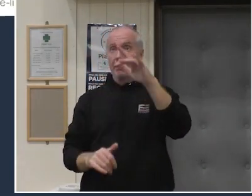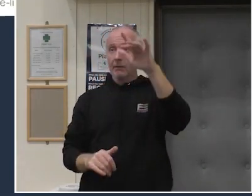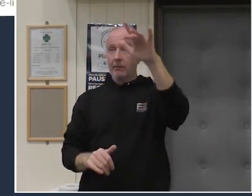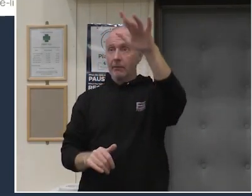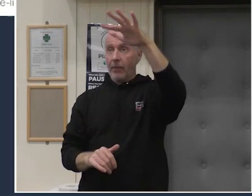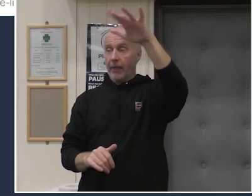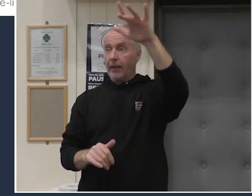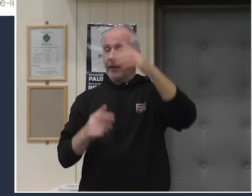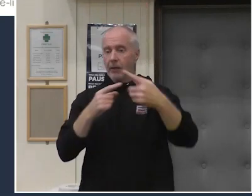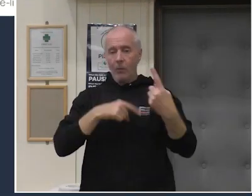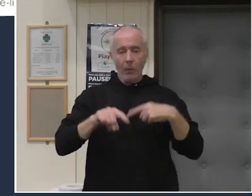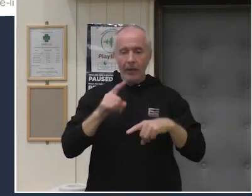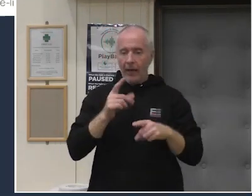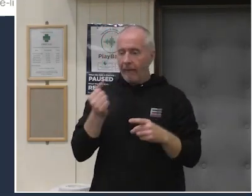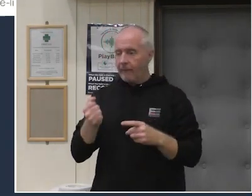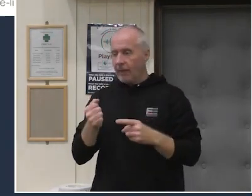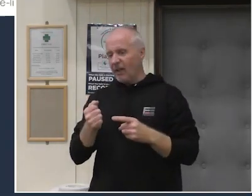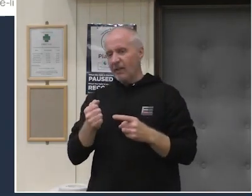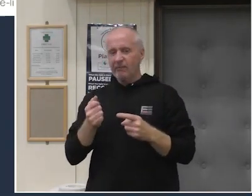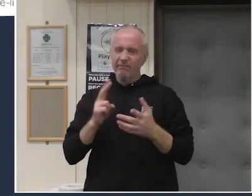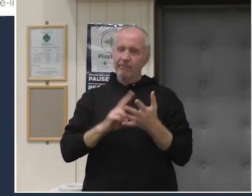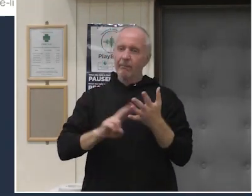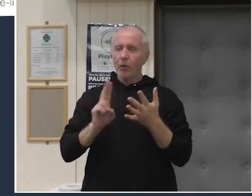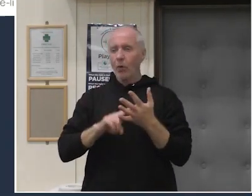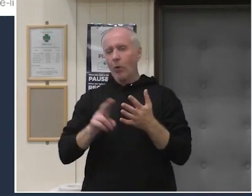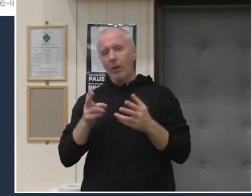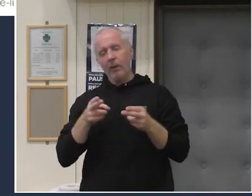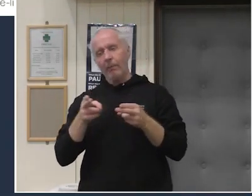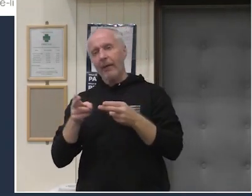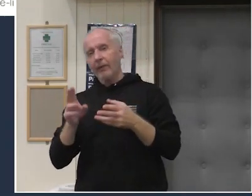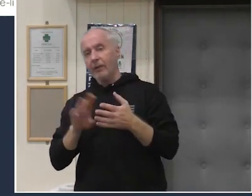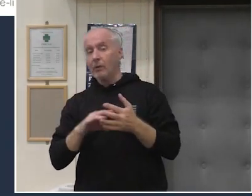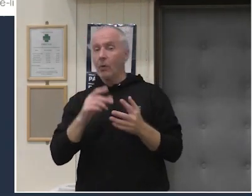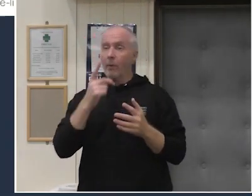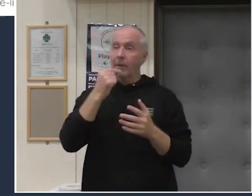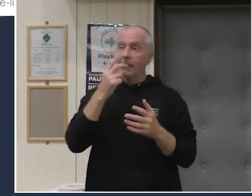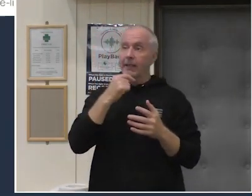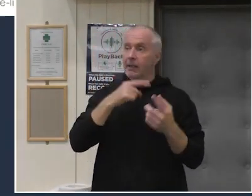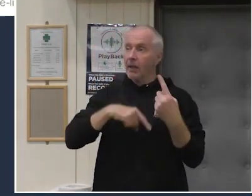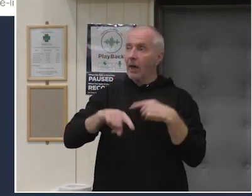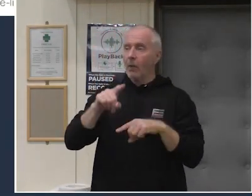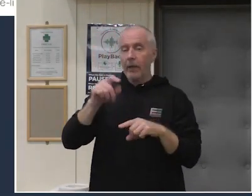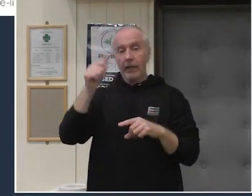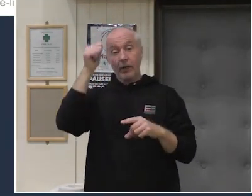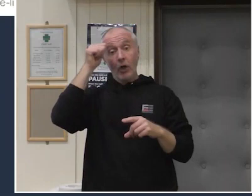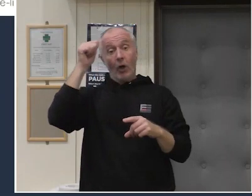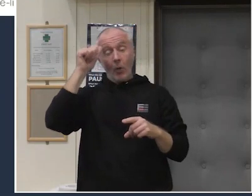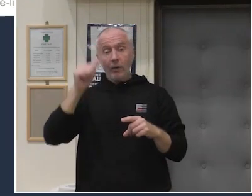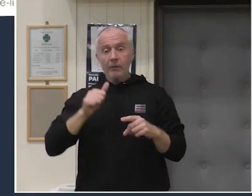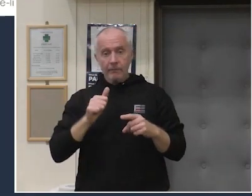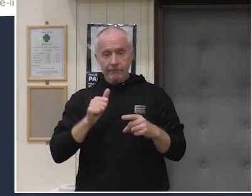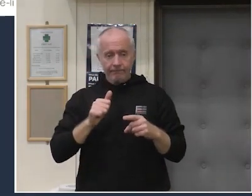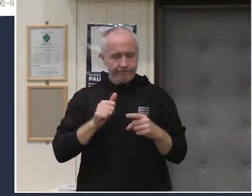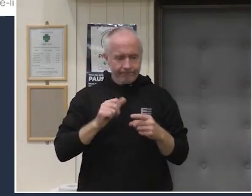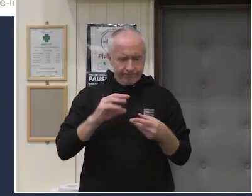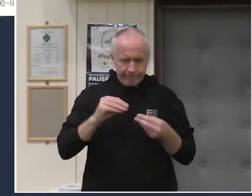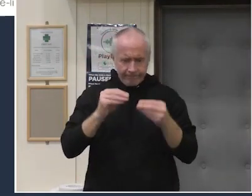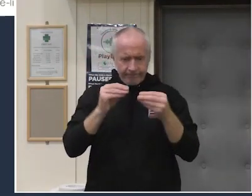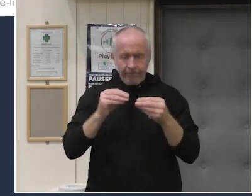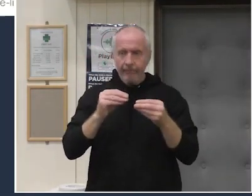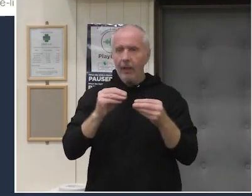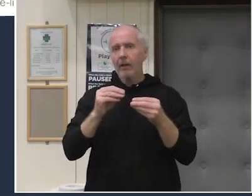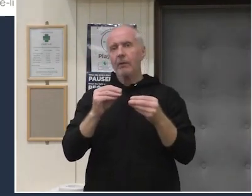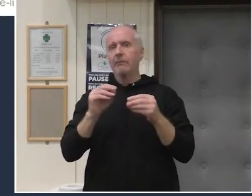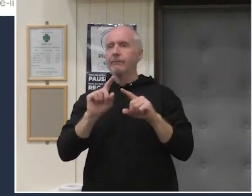we can detect with our conventional methods, or potentially with our conventional known about forms of matter.